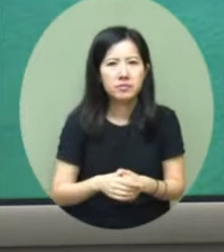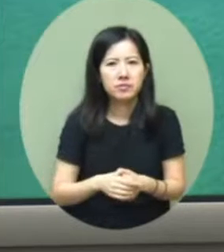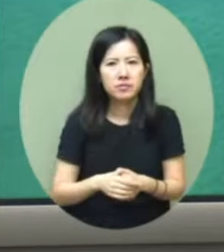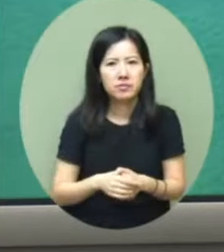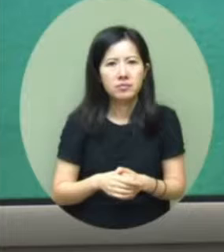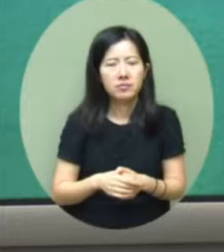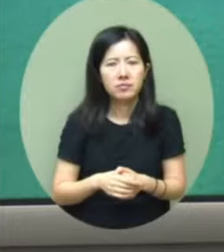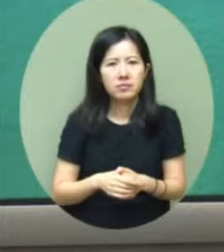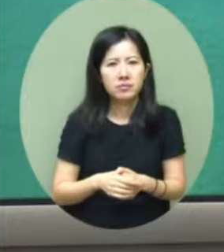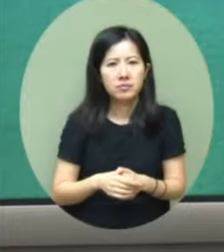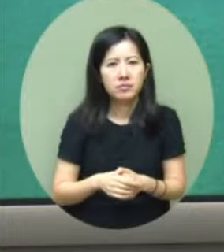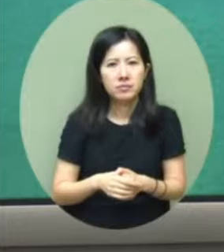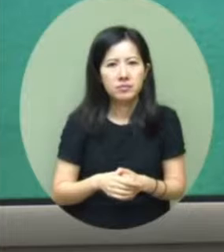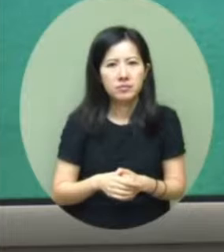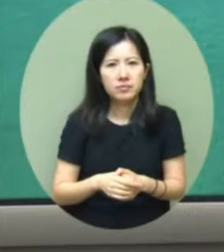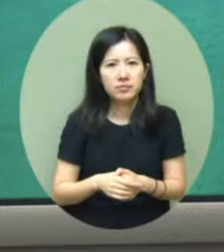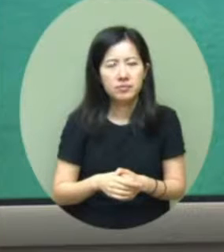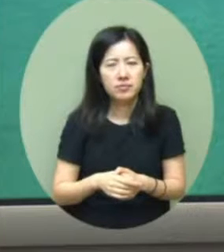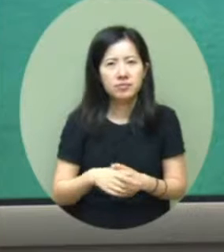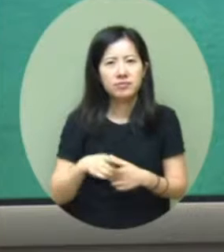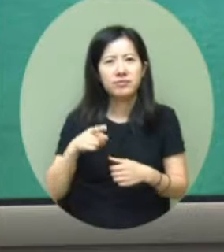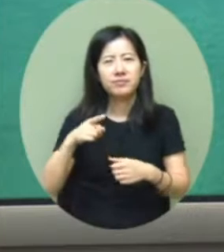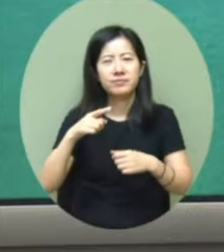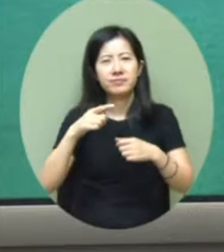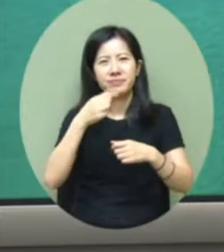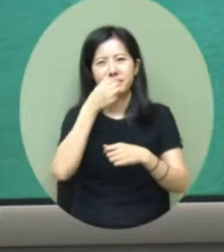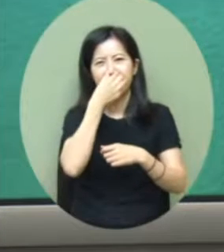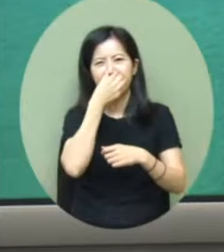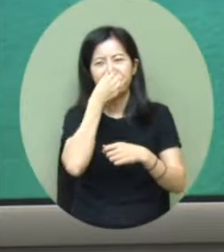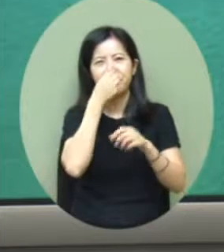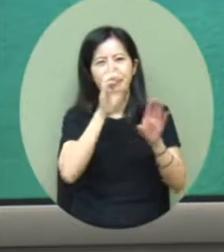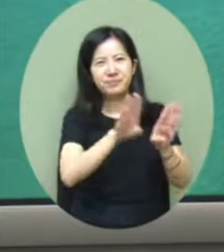the cause of the accident.